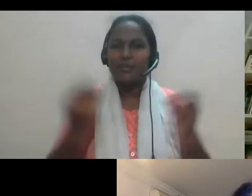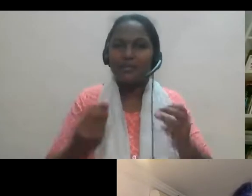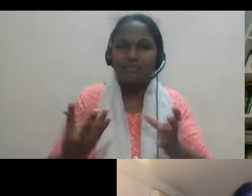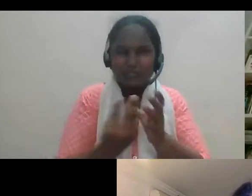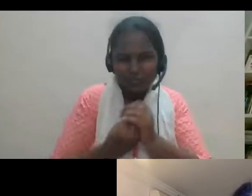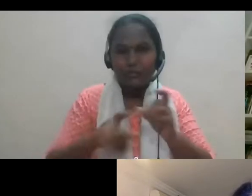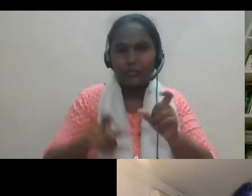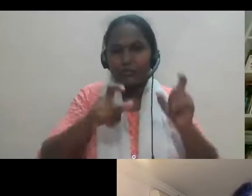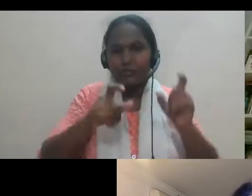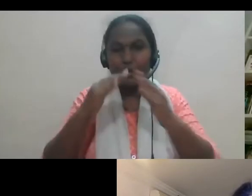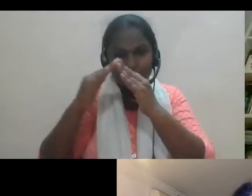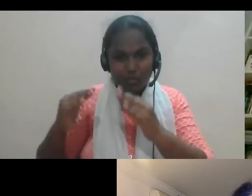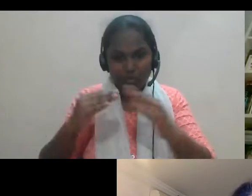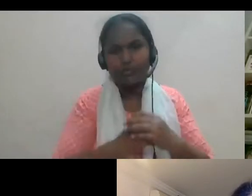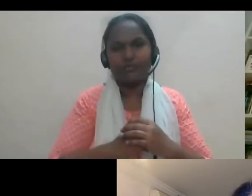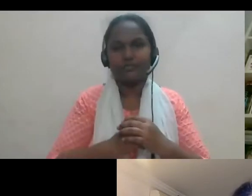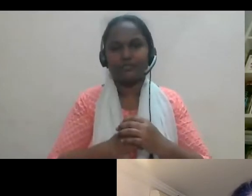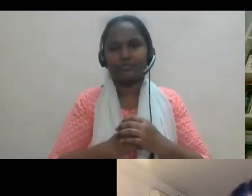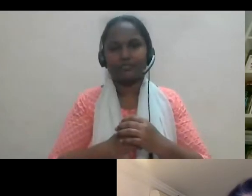people at home. So